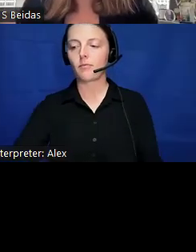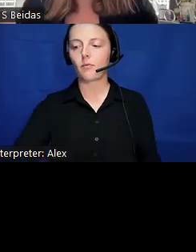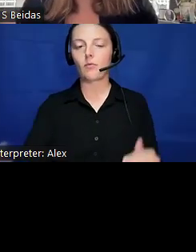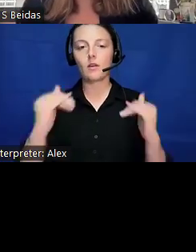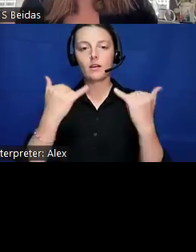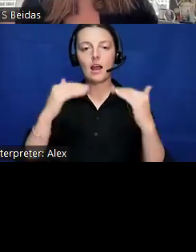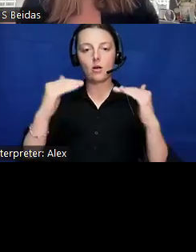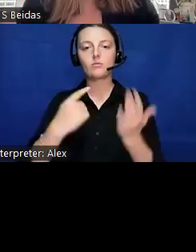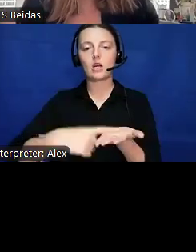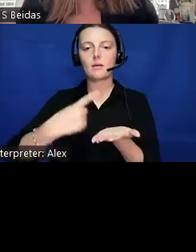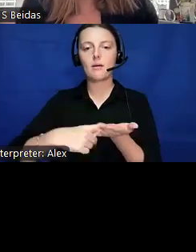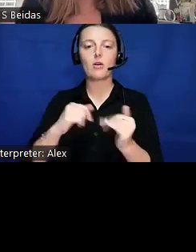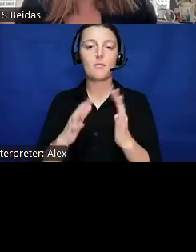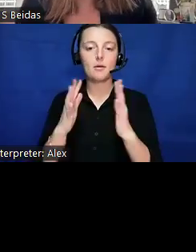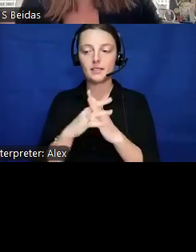implementation science because